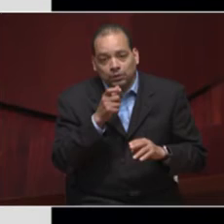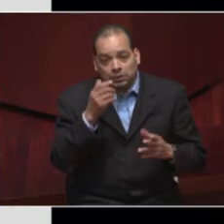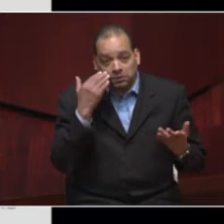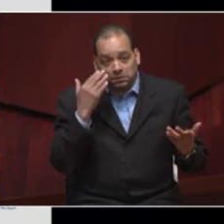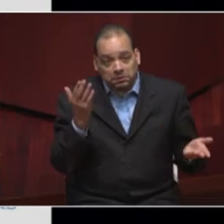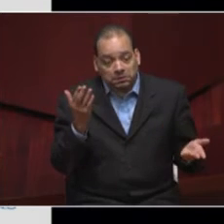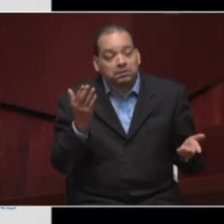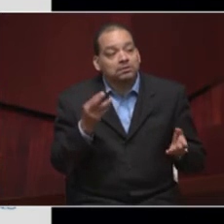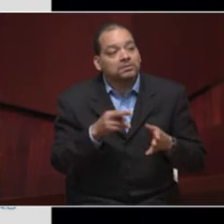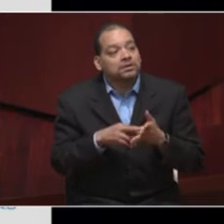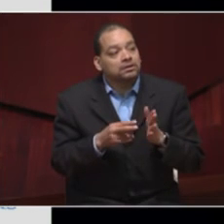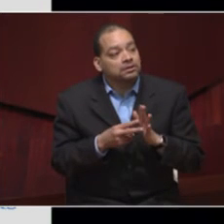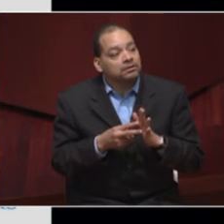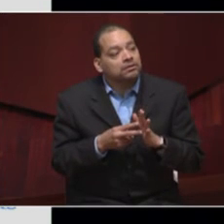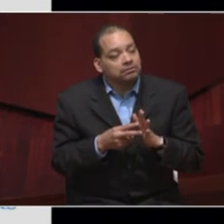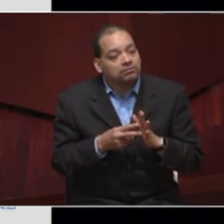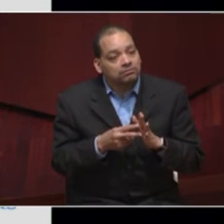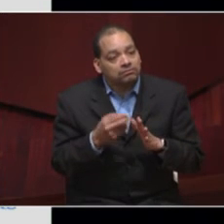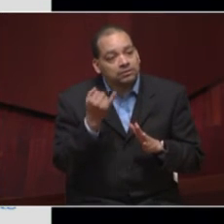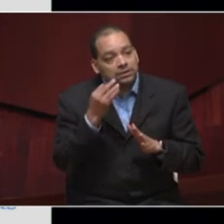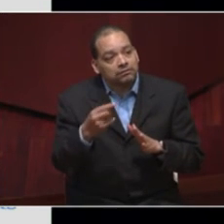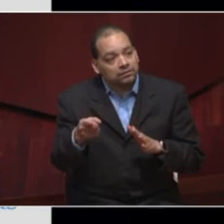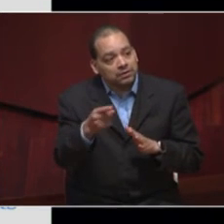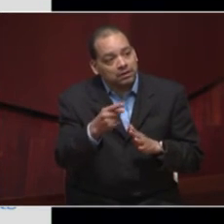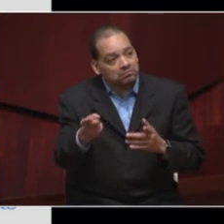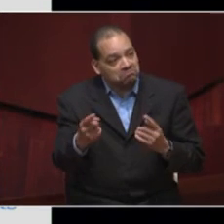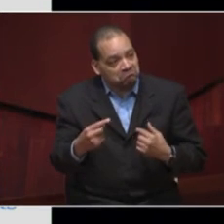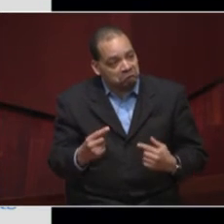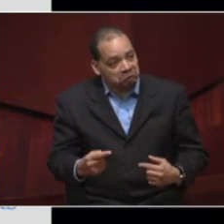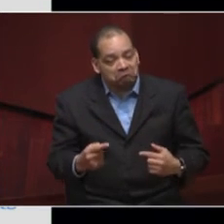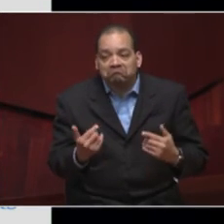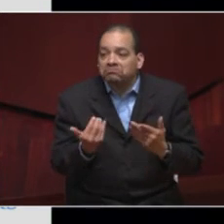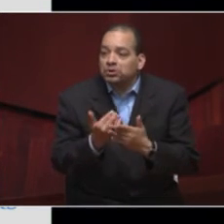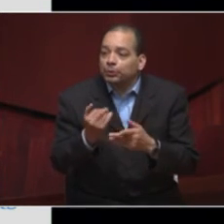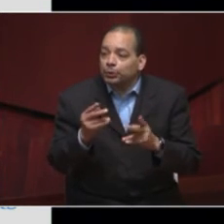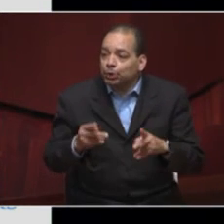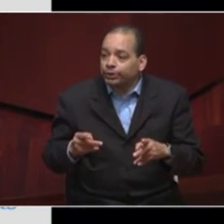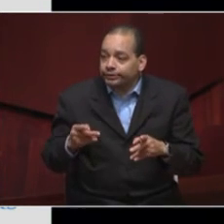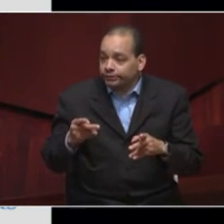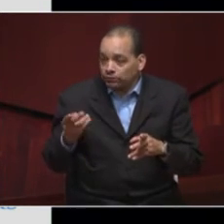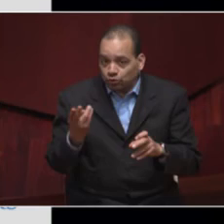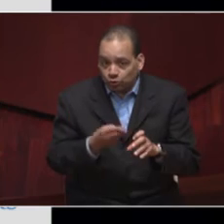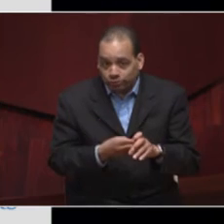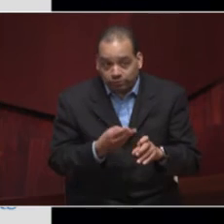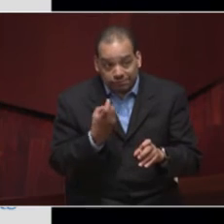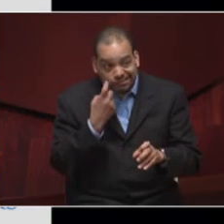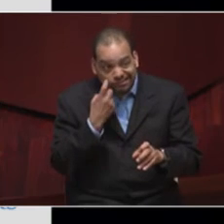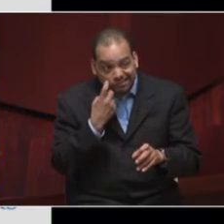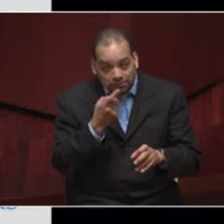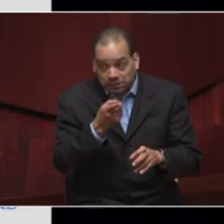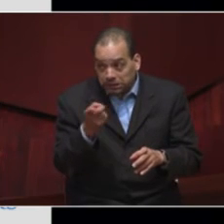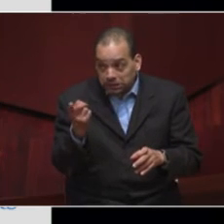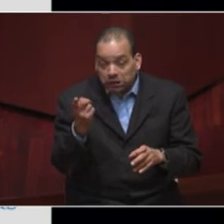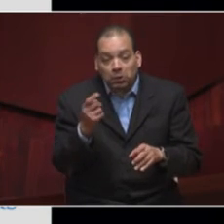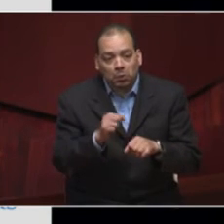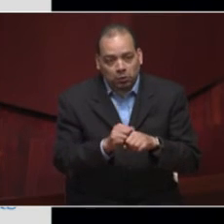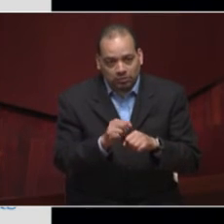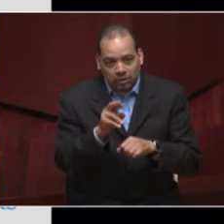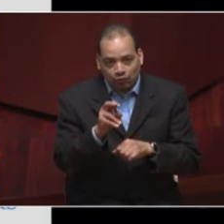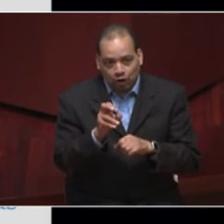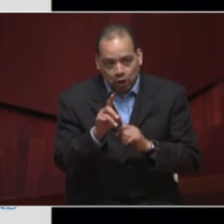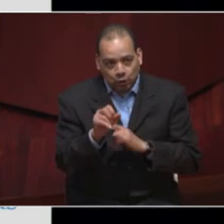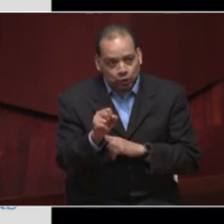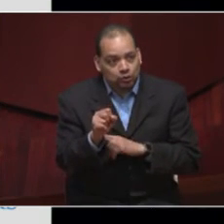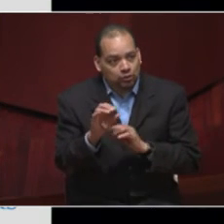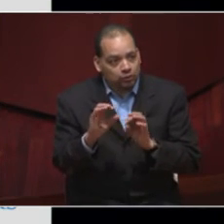in attendance today may be brand new here and working in the records office of